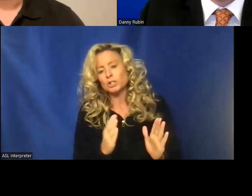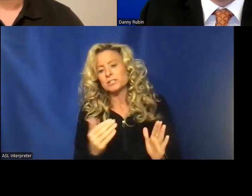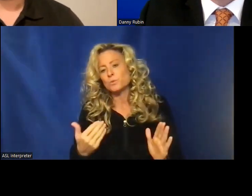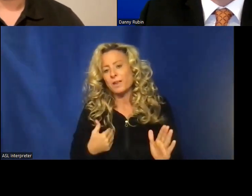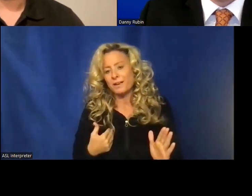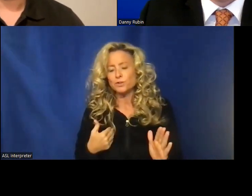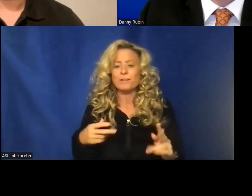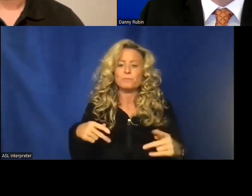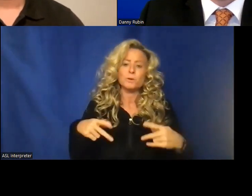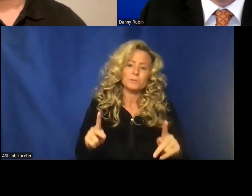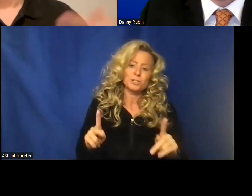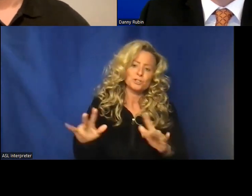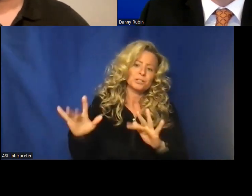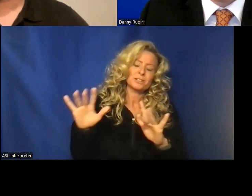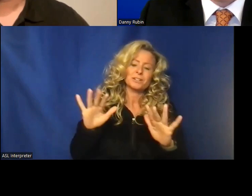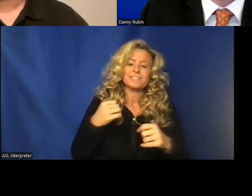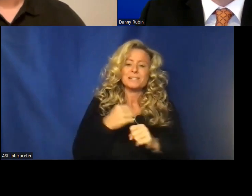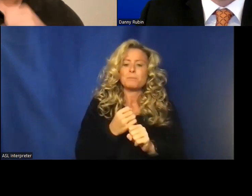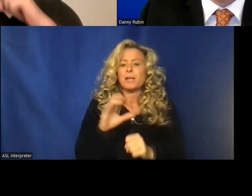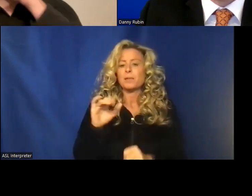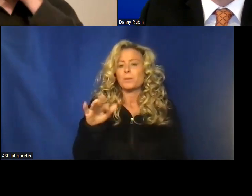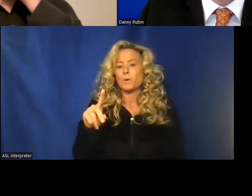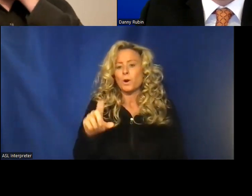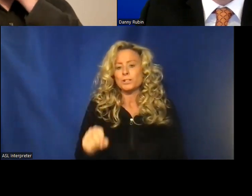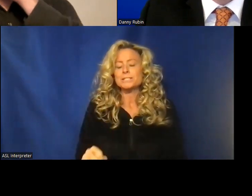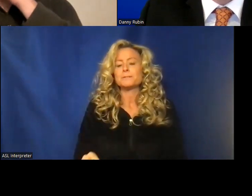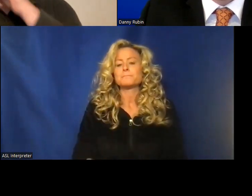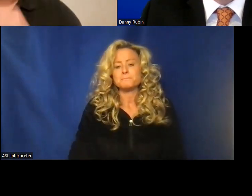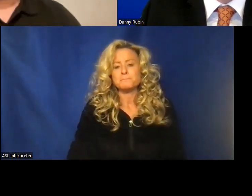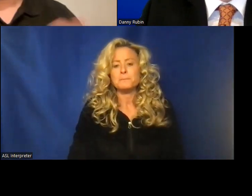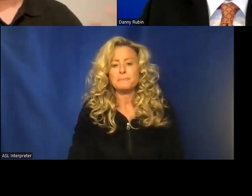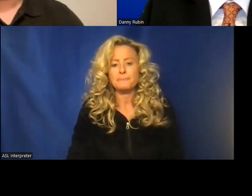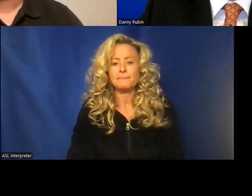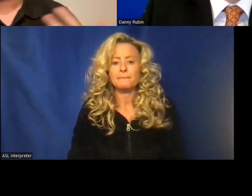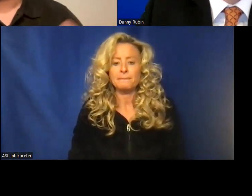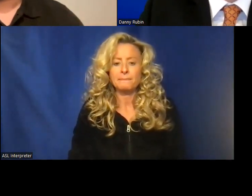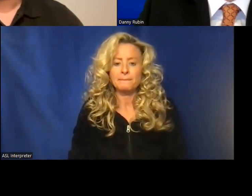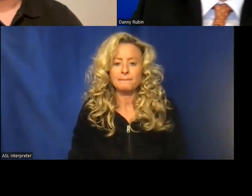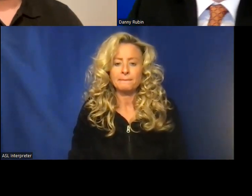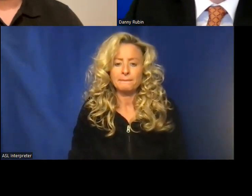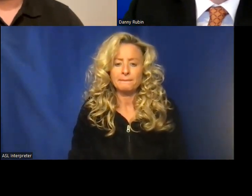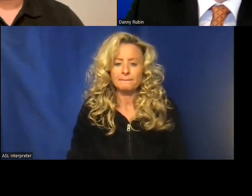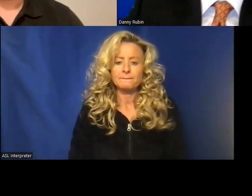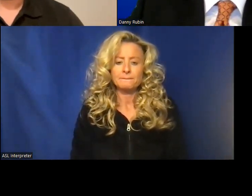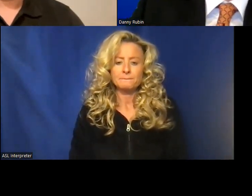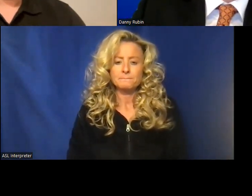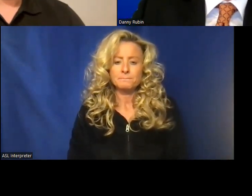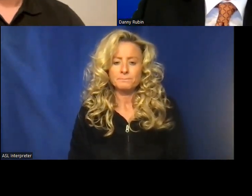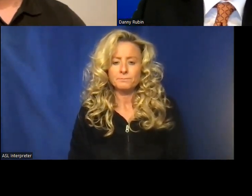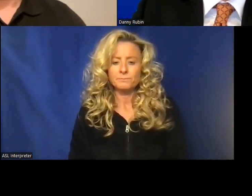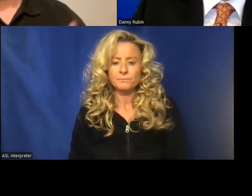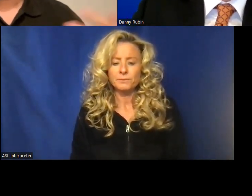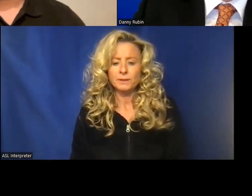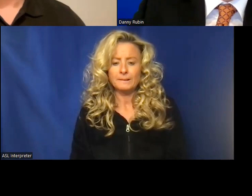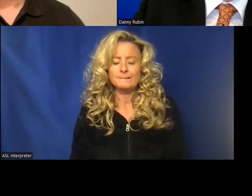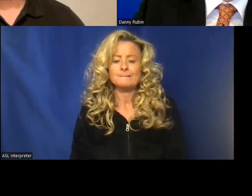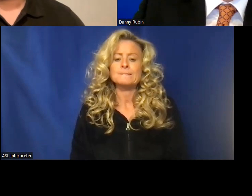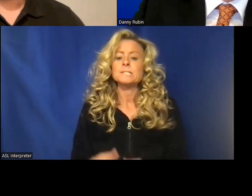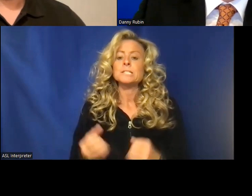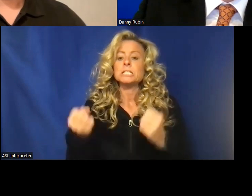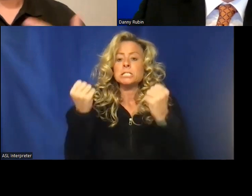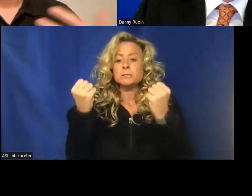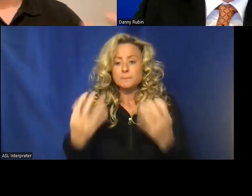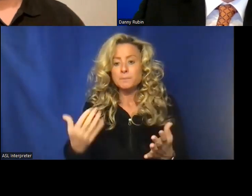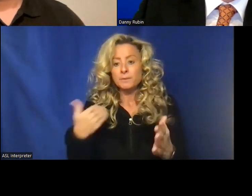to get permission from to make the cards. So there's really a lot of different jobs. And, if somebody has an interest